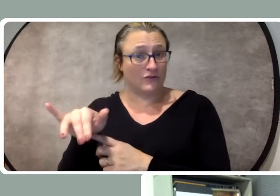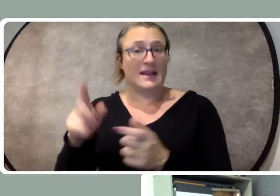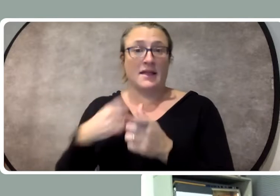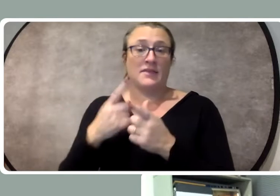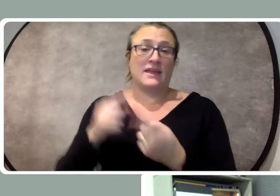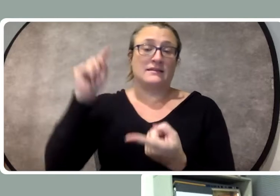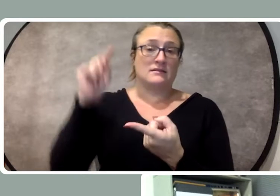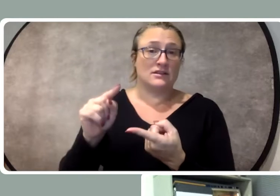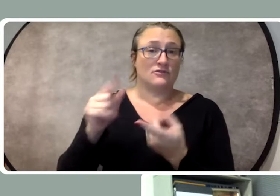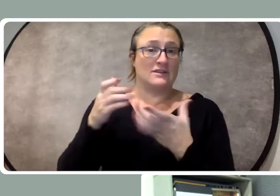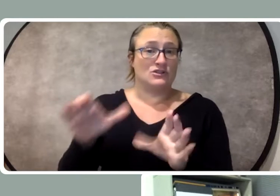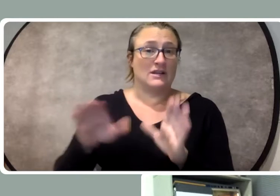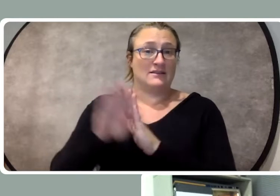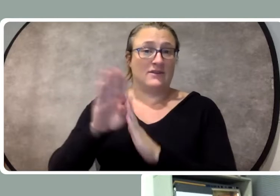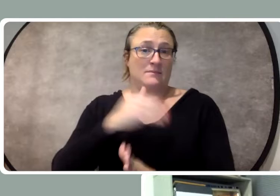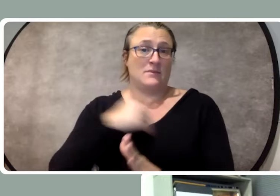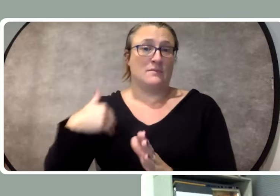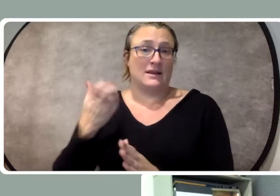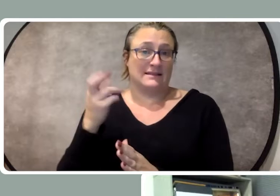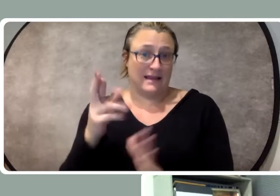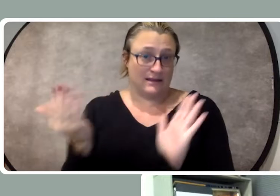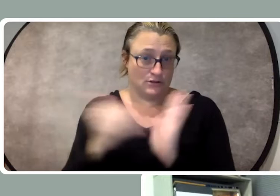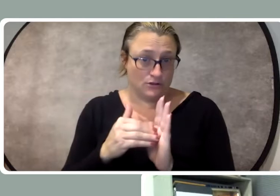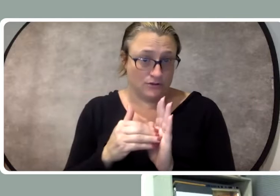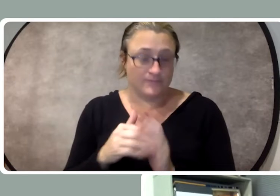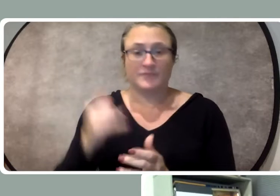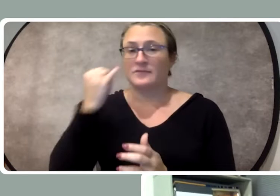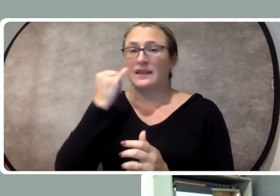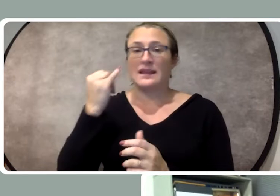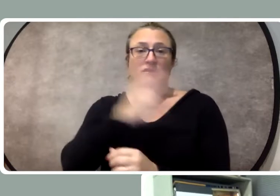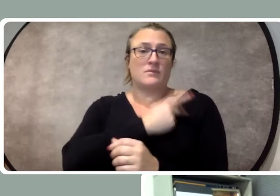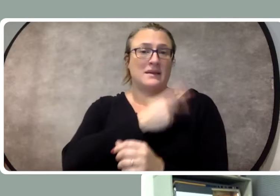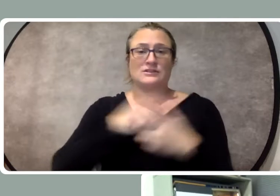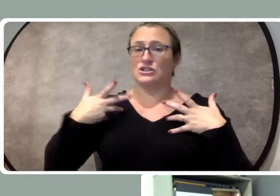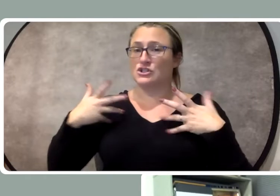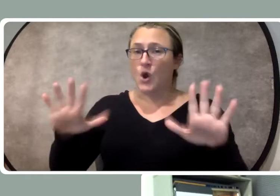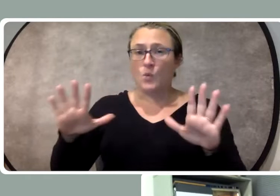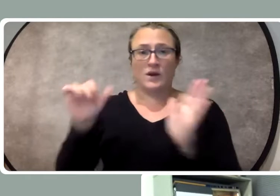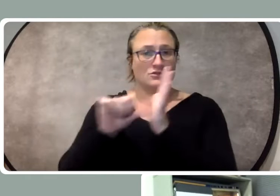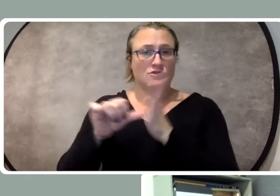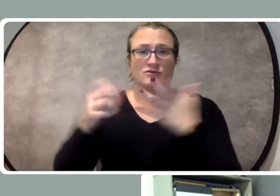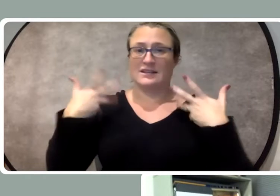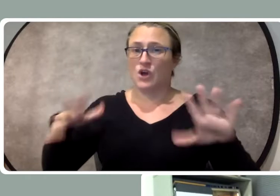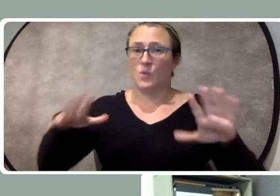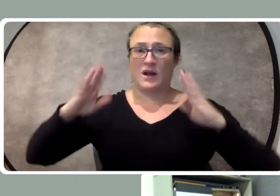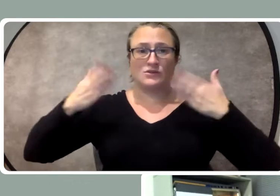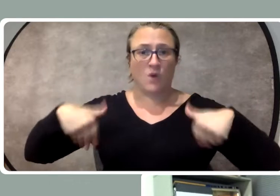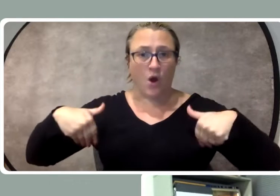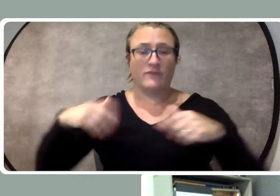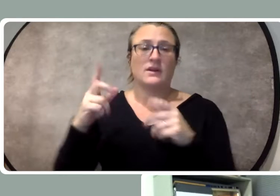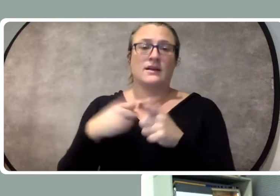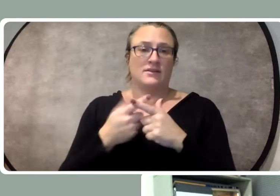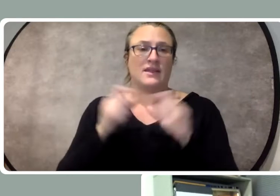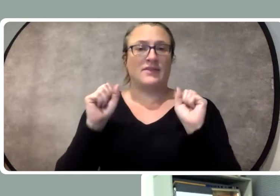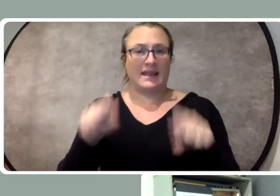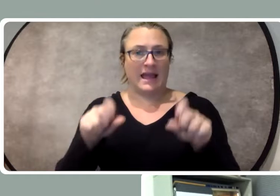developing. And if patients don't want to undergo surgery or they don't want to lose both breasts, then they can be screened